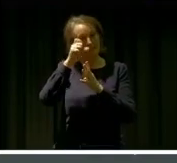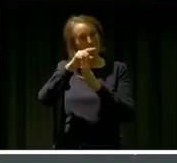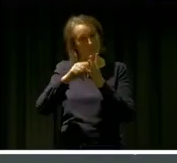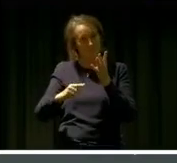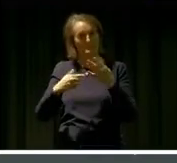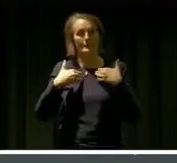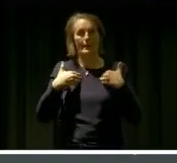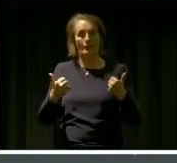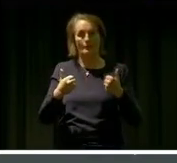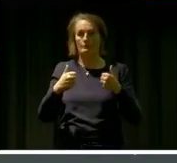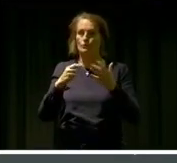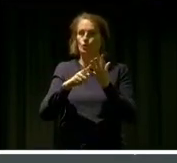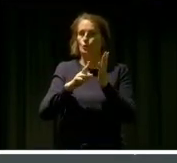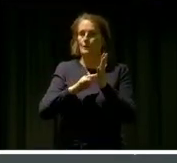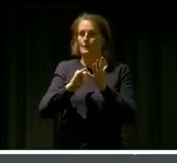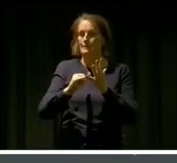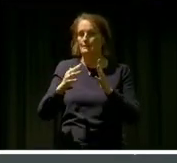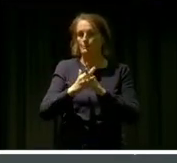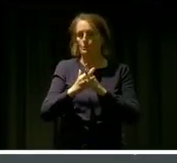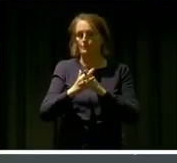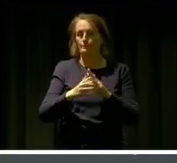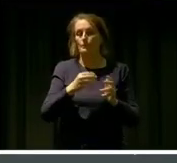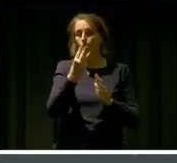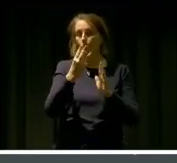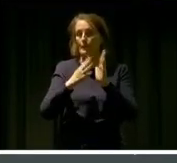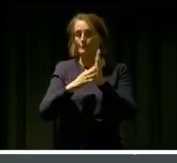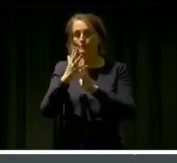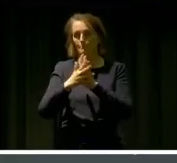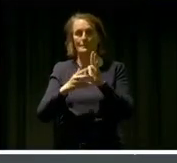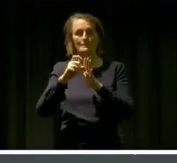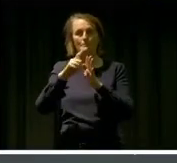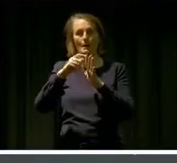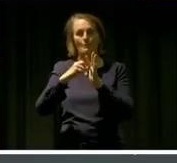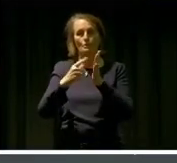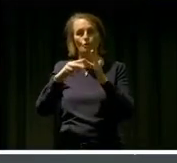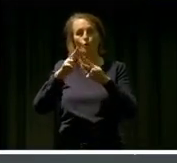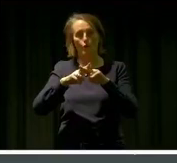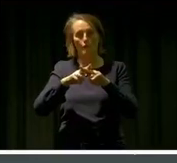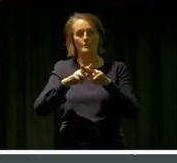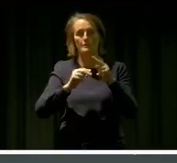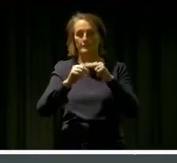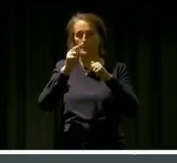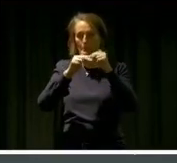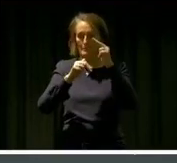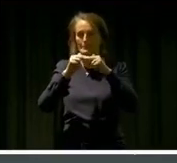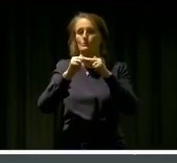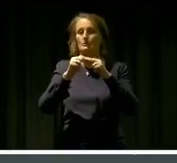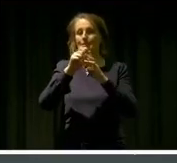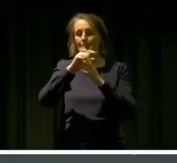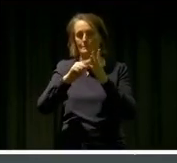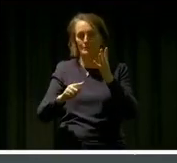UNSW. 3DN stands for the Department of Developmental Disability